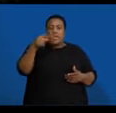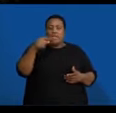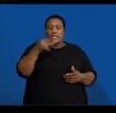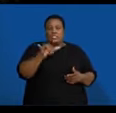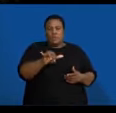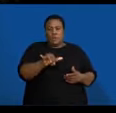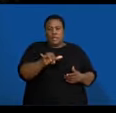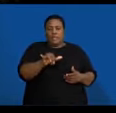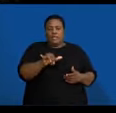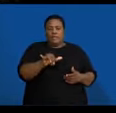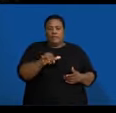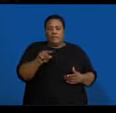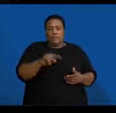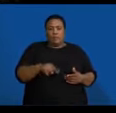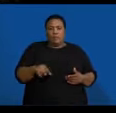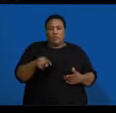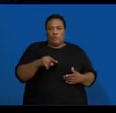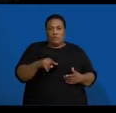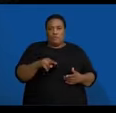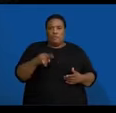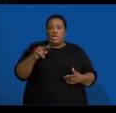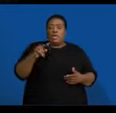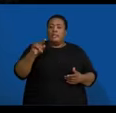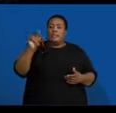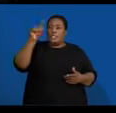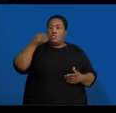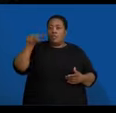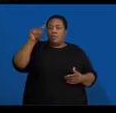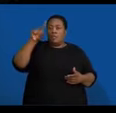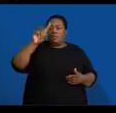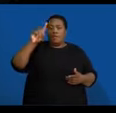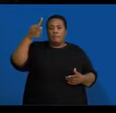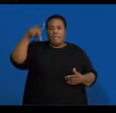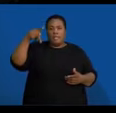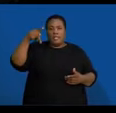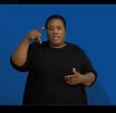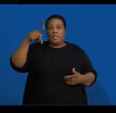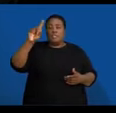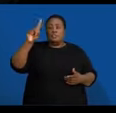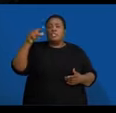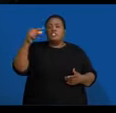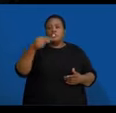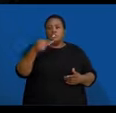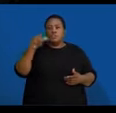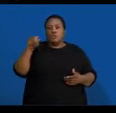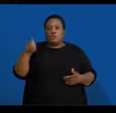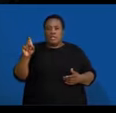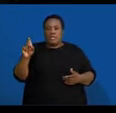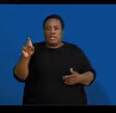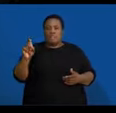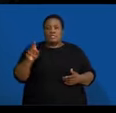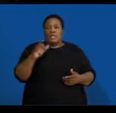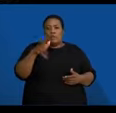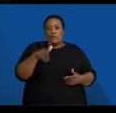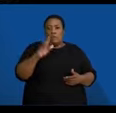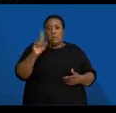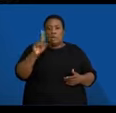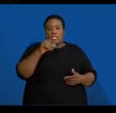the bottom. Now at the top it's at P there. So that's what? G of x. So that's going to be G of